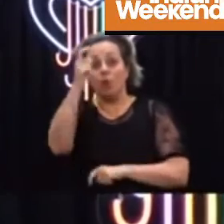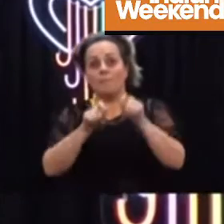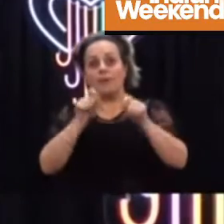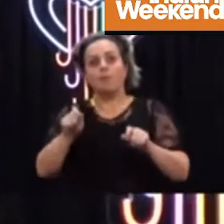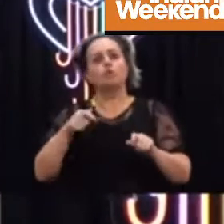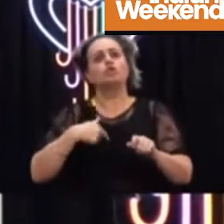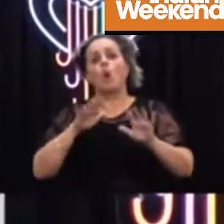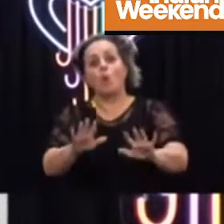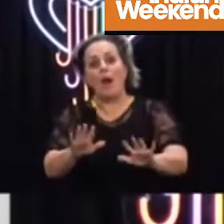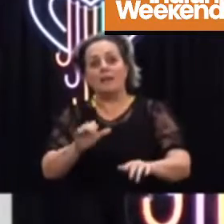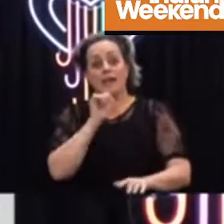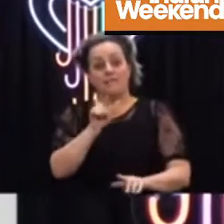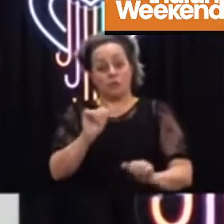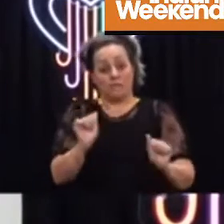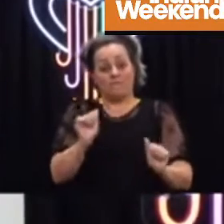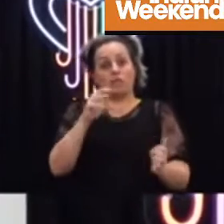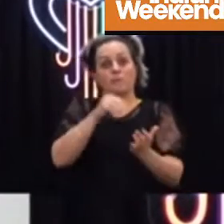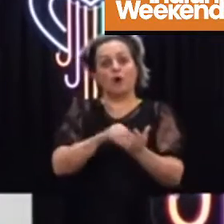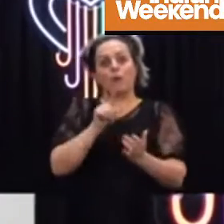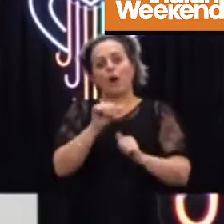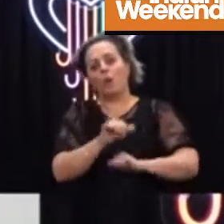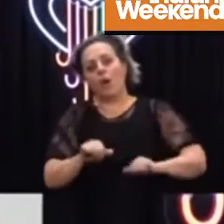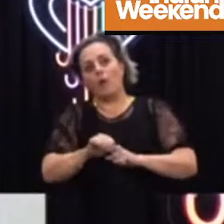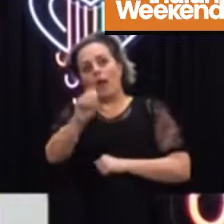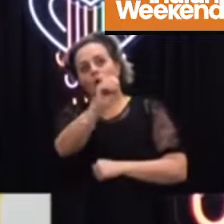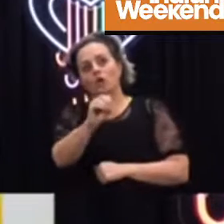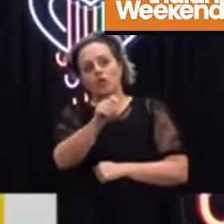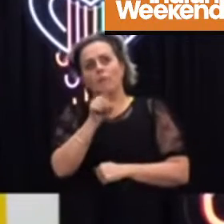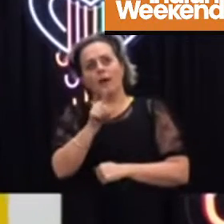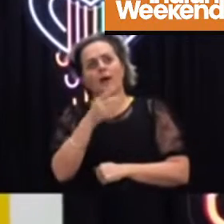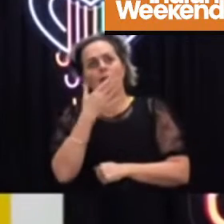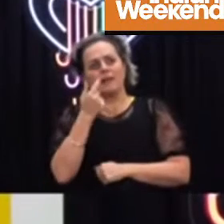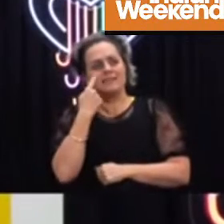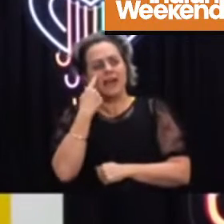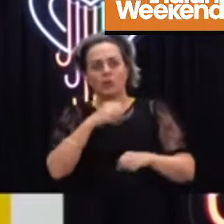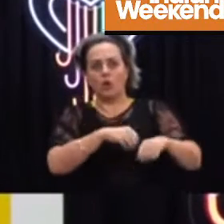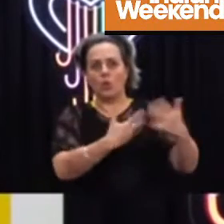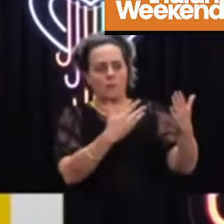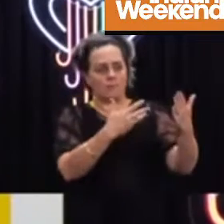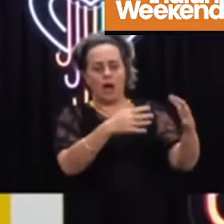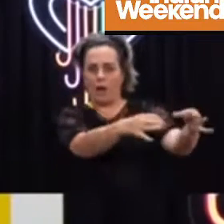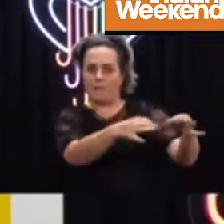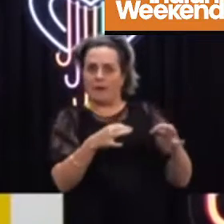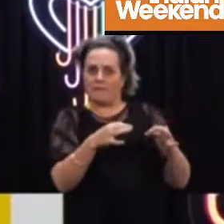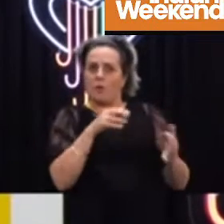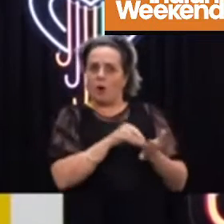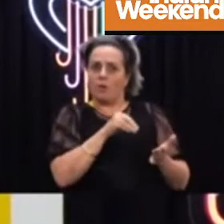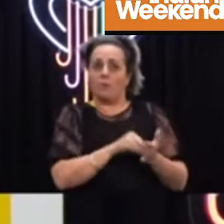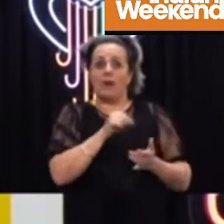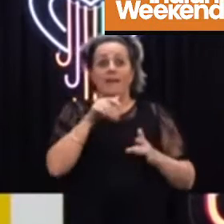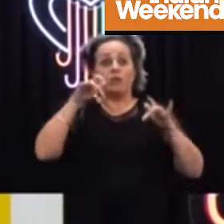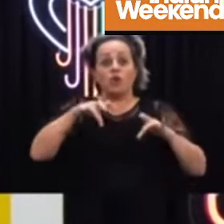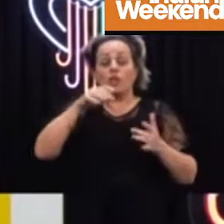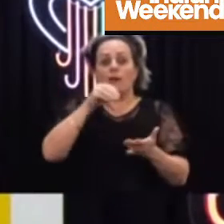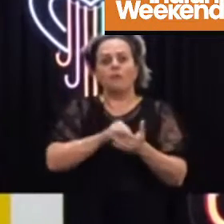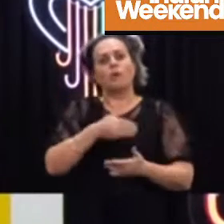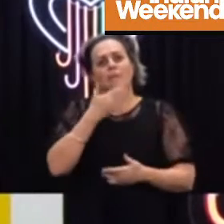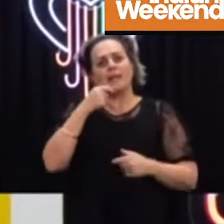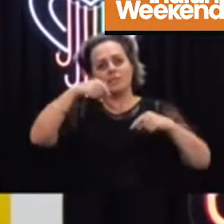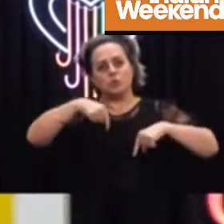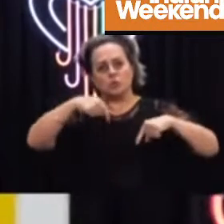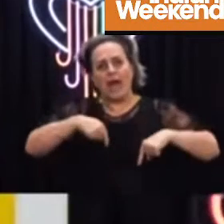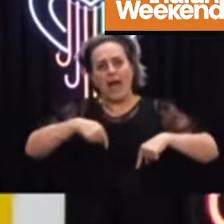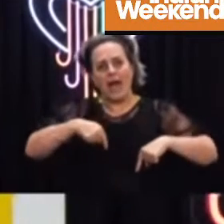have already booked, but it's not till October, bring it forward. If you've not yet booked anything, please go today to one